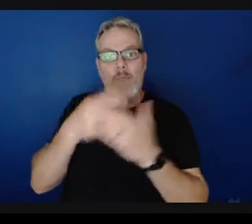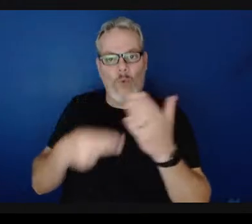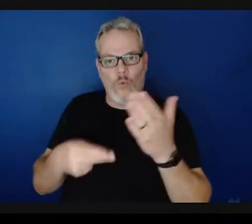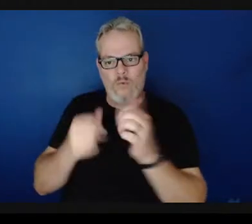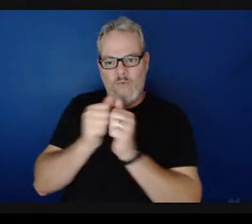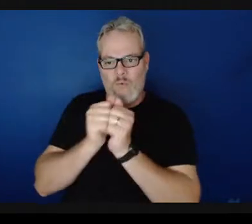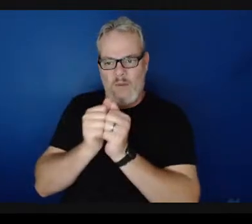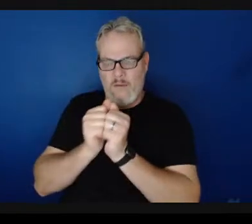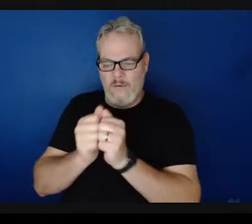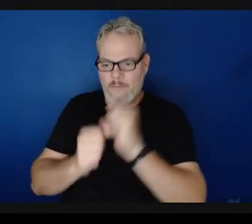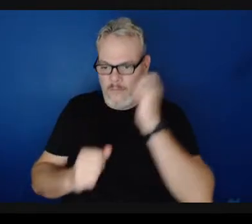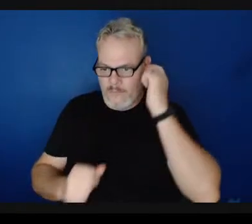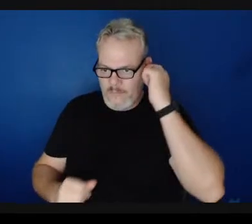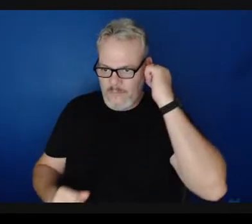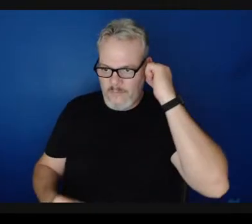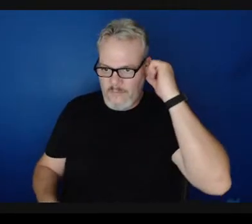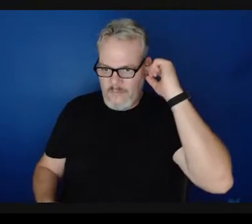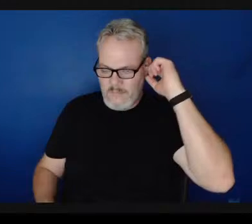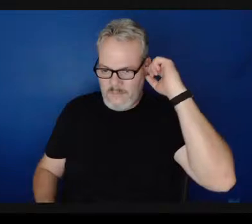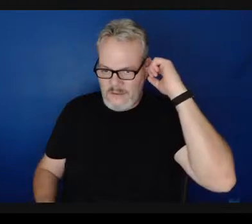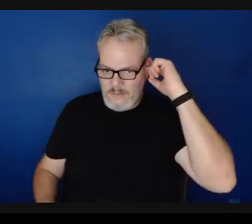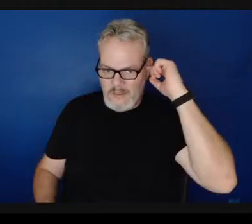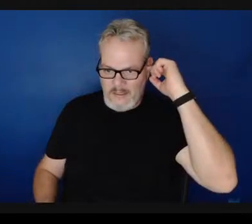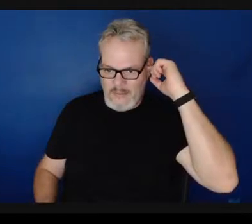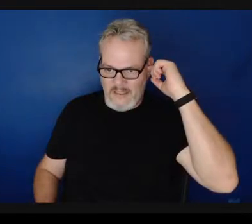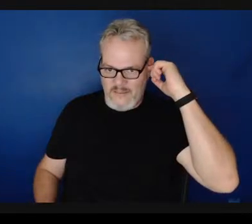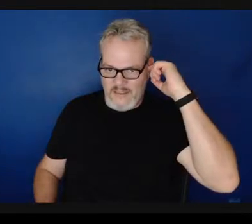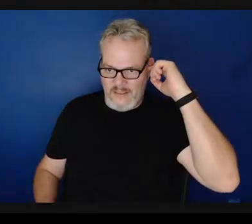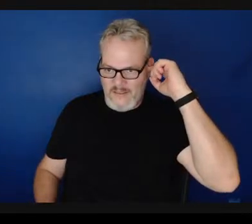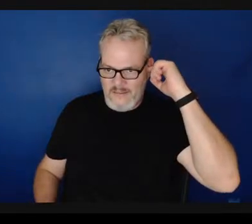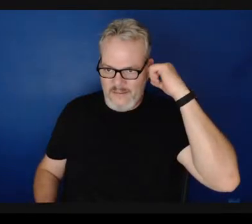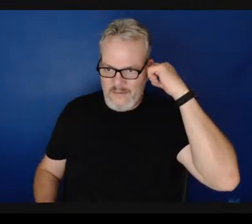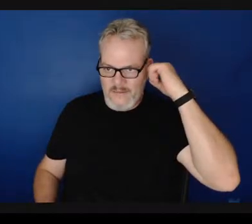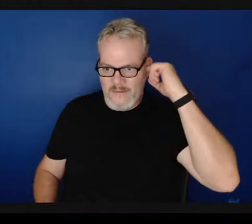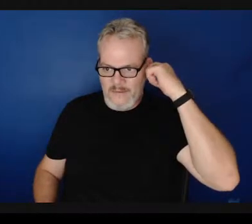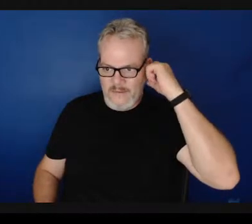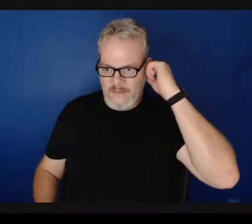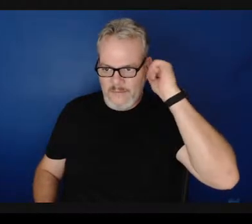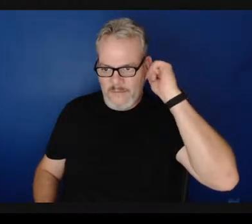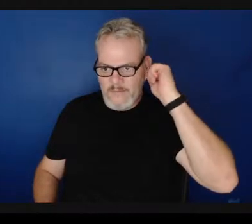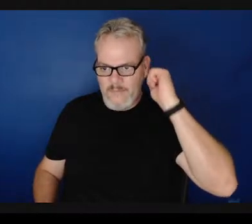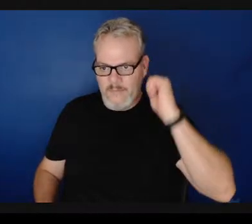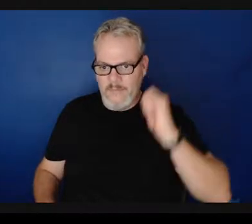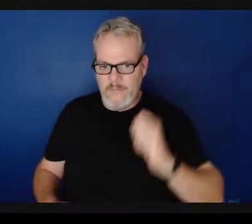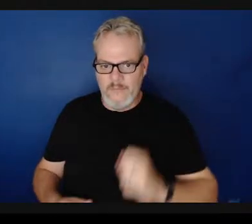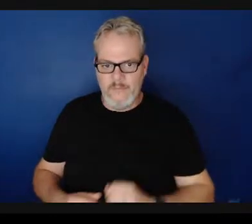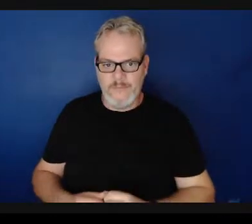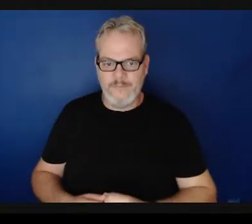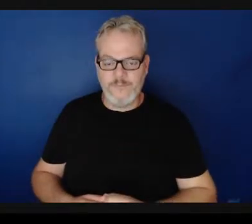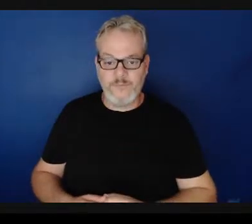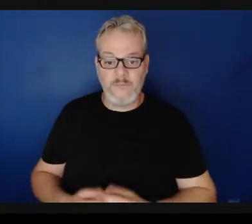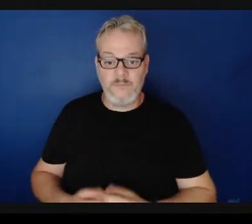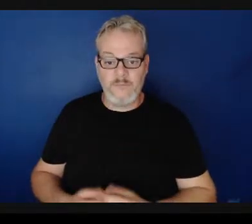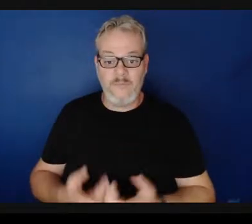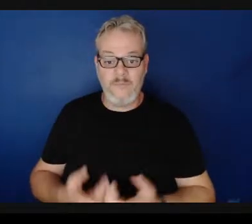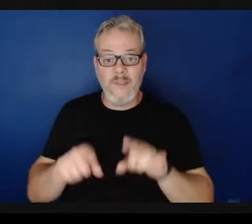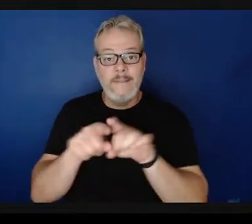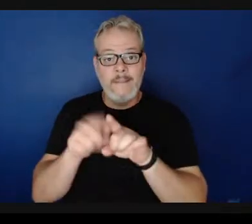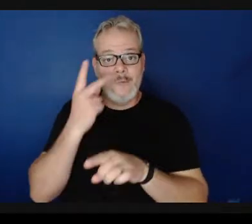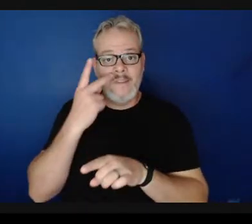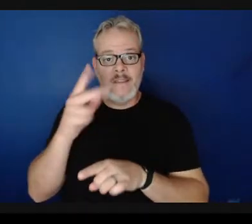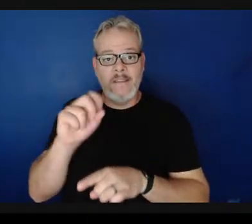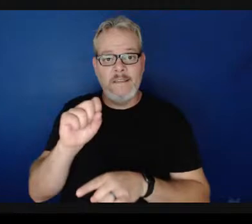So that's the curious thing to note here. And that's following the same pattern as the sandhill, right? When the sandhill is the one that's showing the